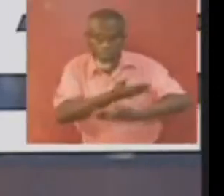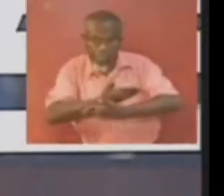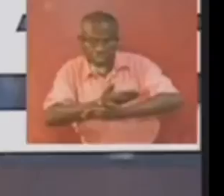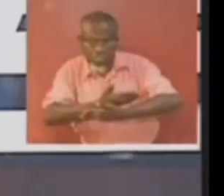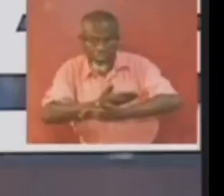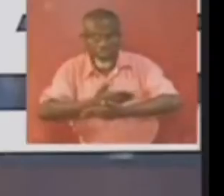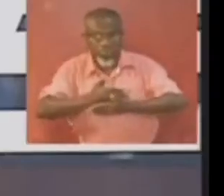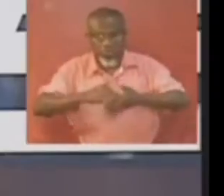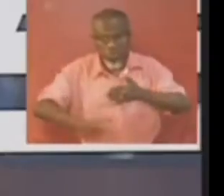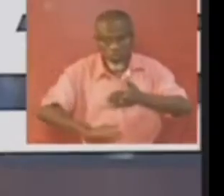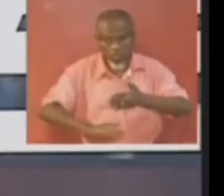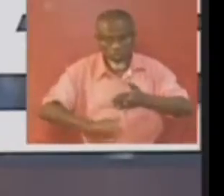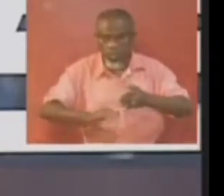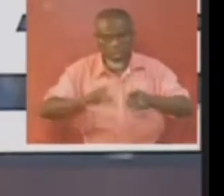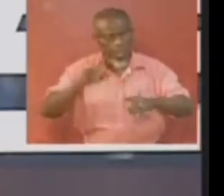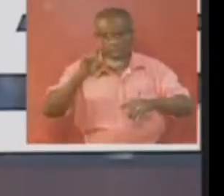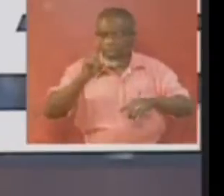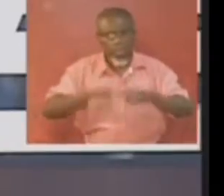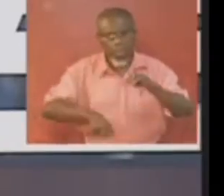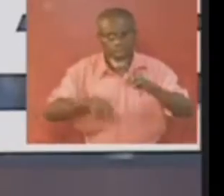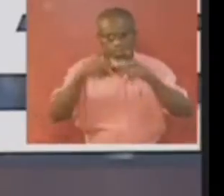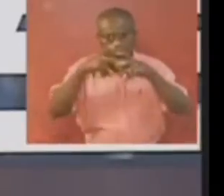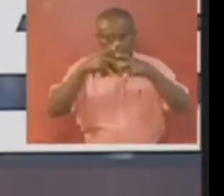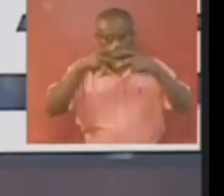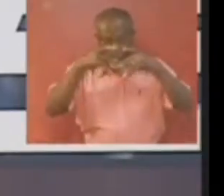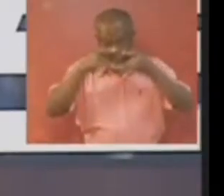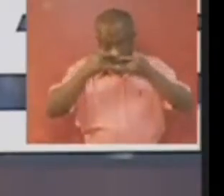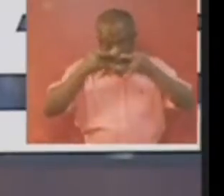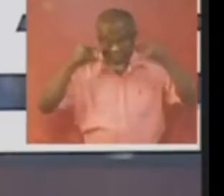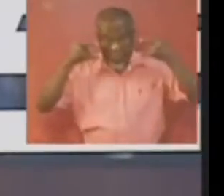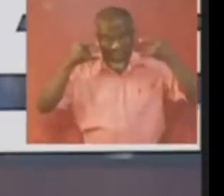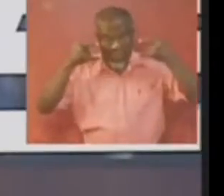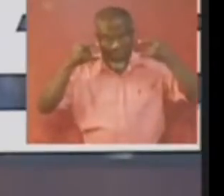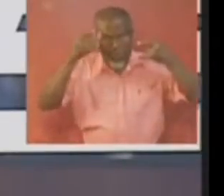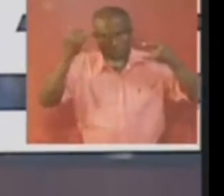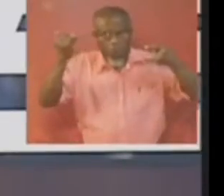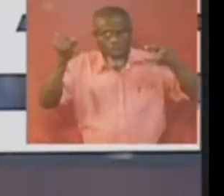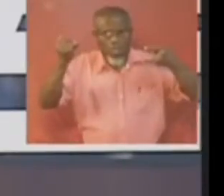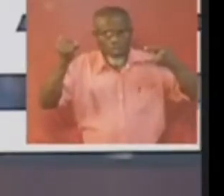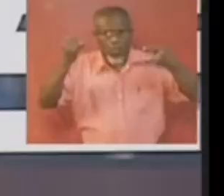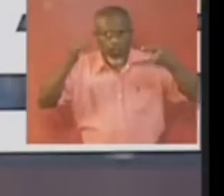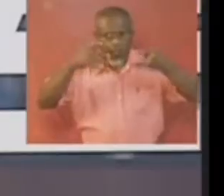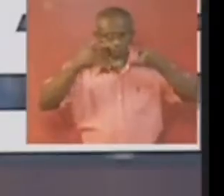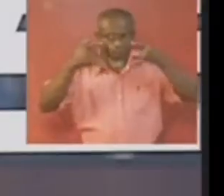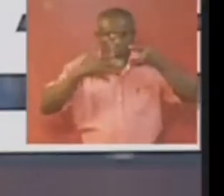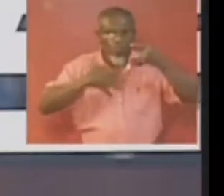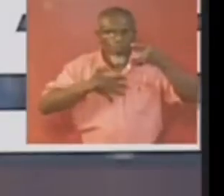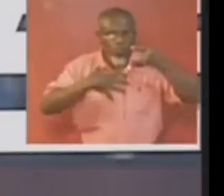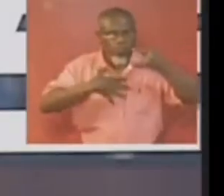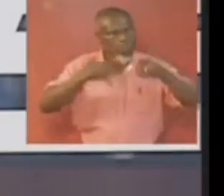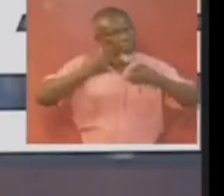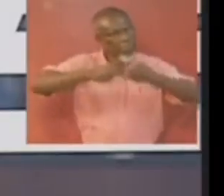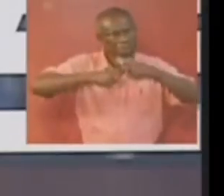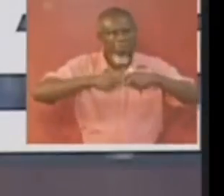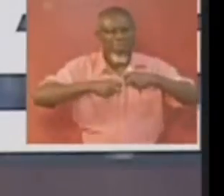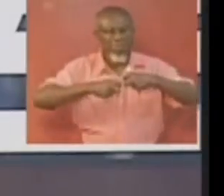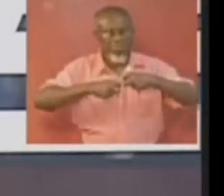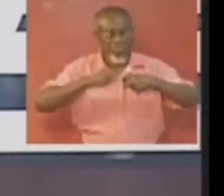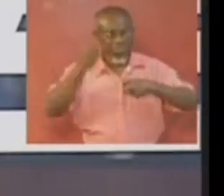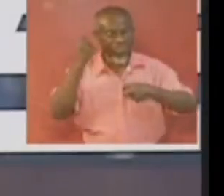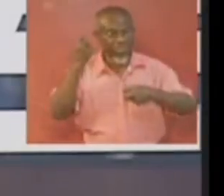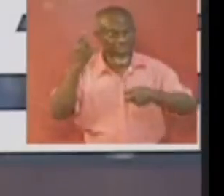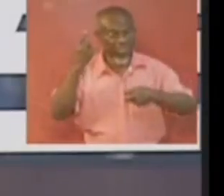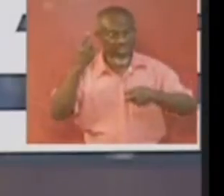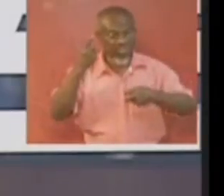not to wear masks or face shields, as this can lead to suffocation. I also again want to assure the public